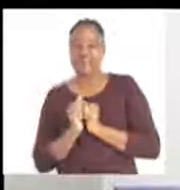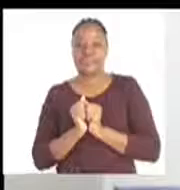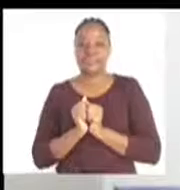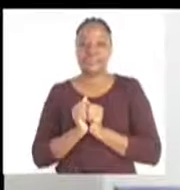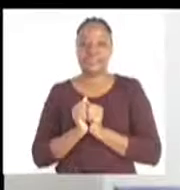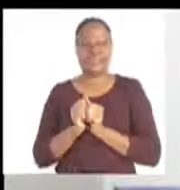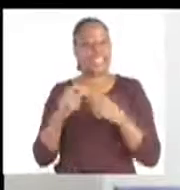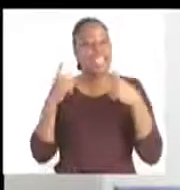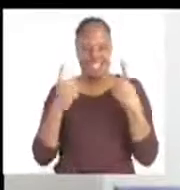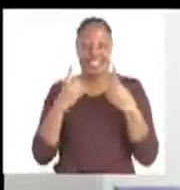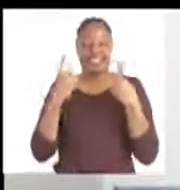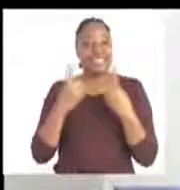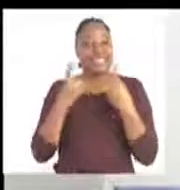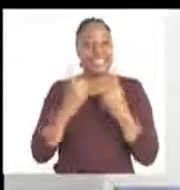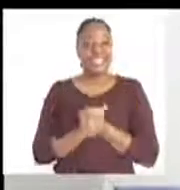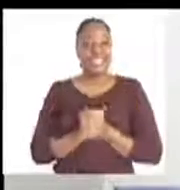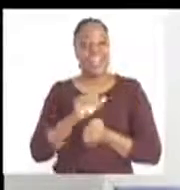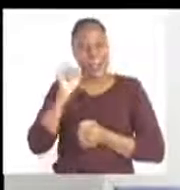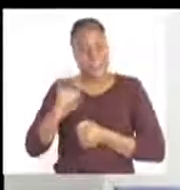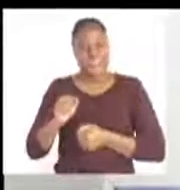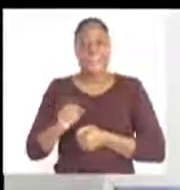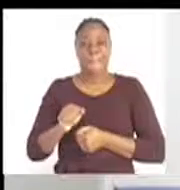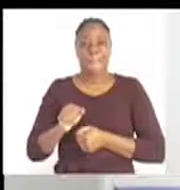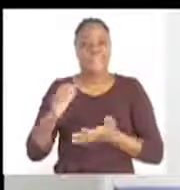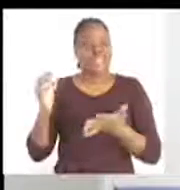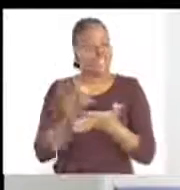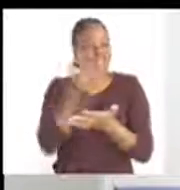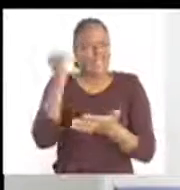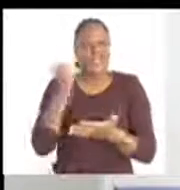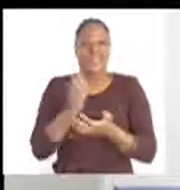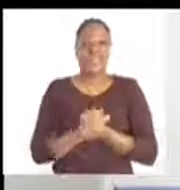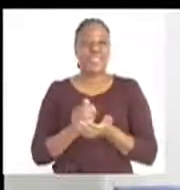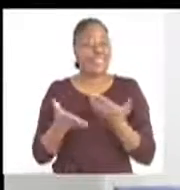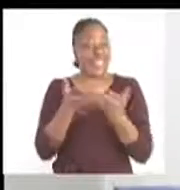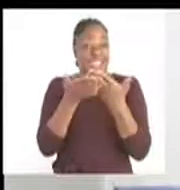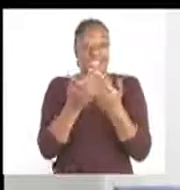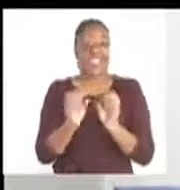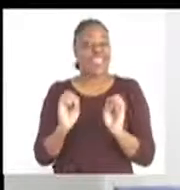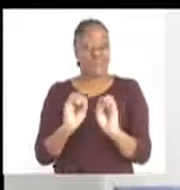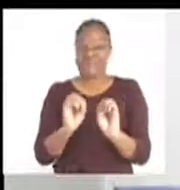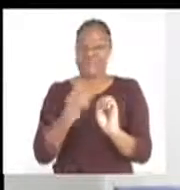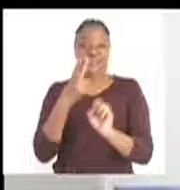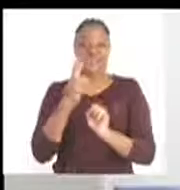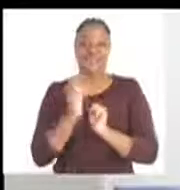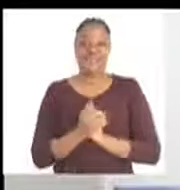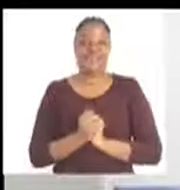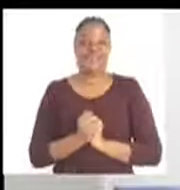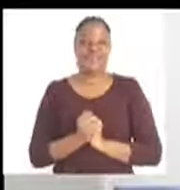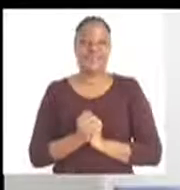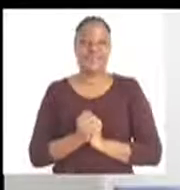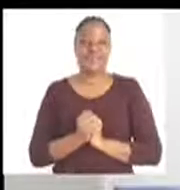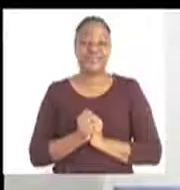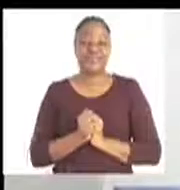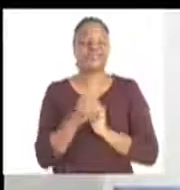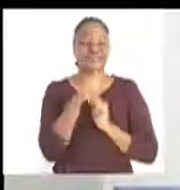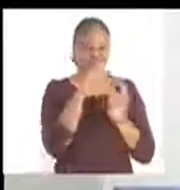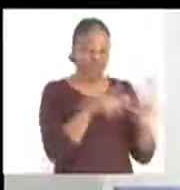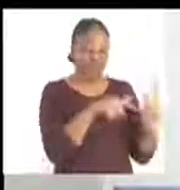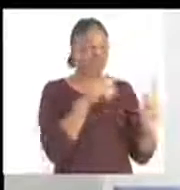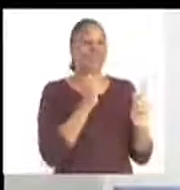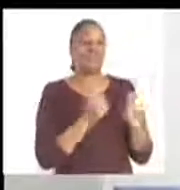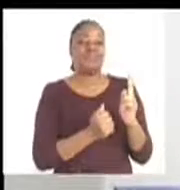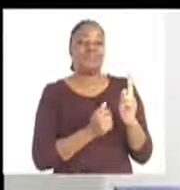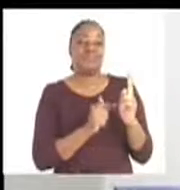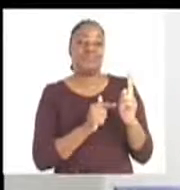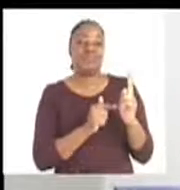is a game. I'm supposed to be winning. You're not supposed to be helping me. All right. Now it is my friend's turn.